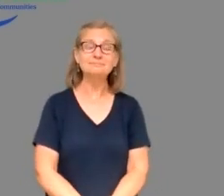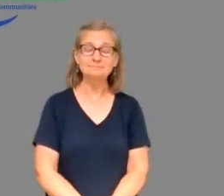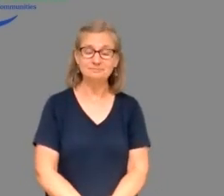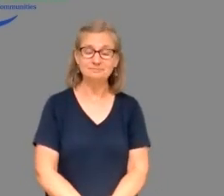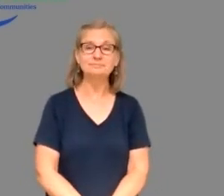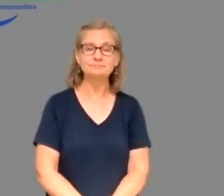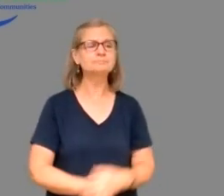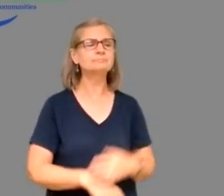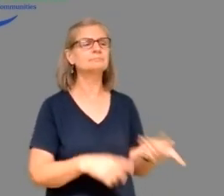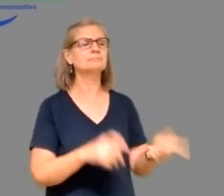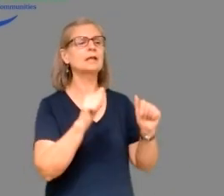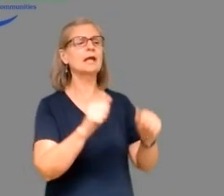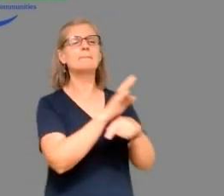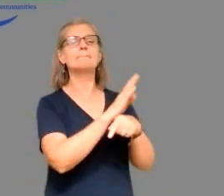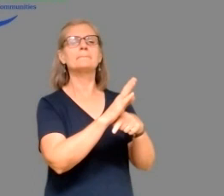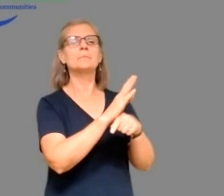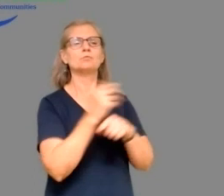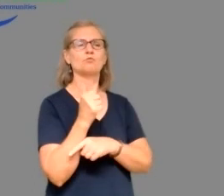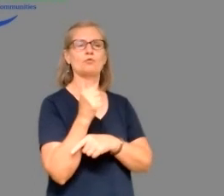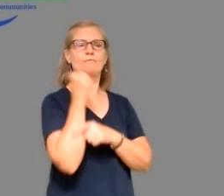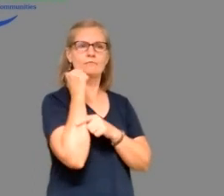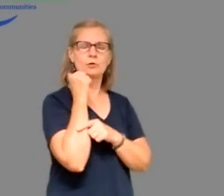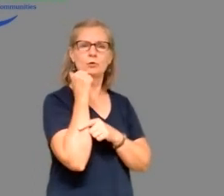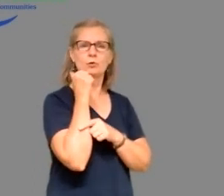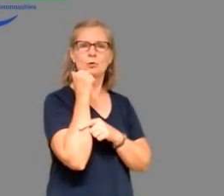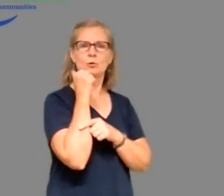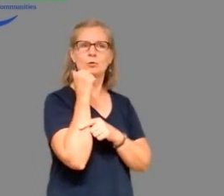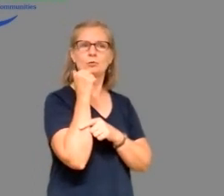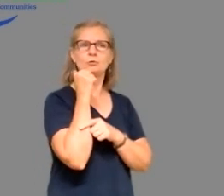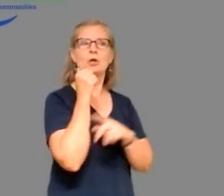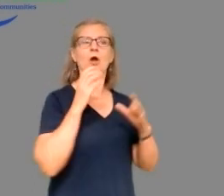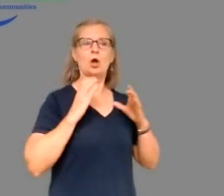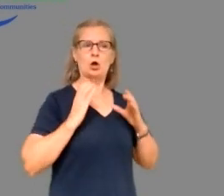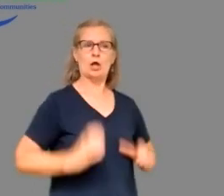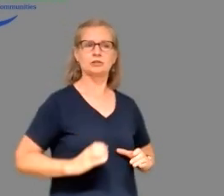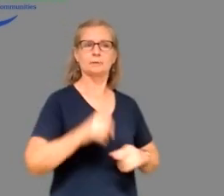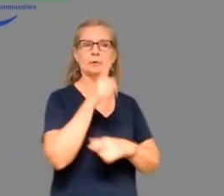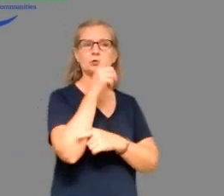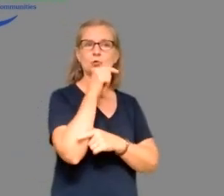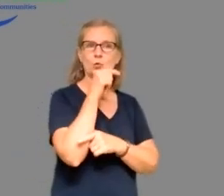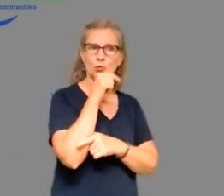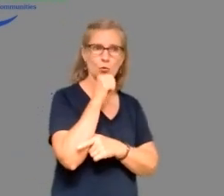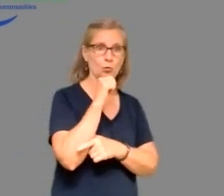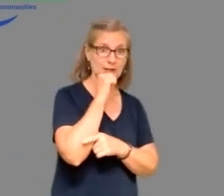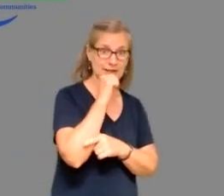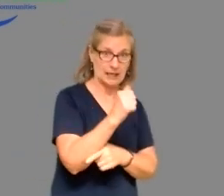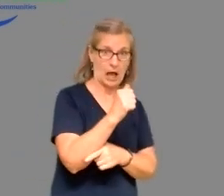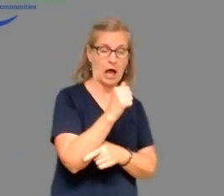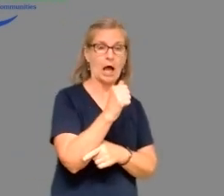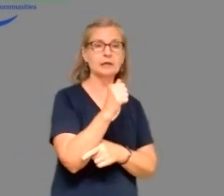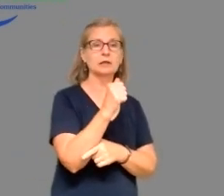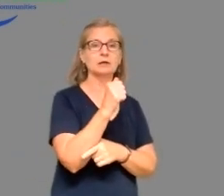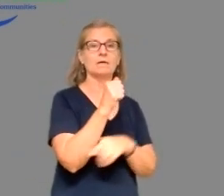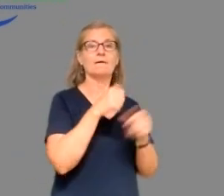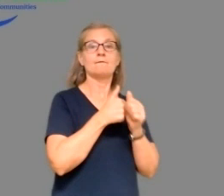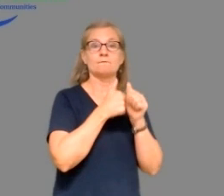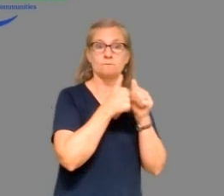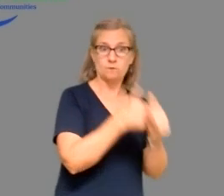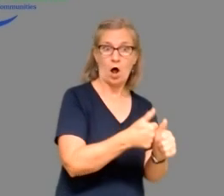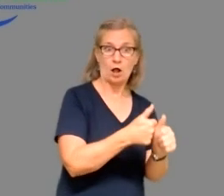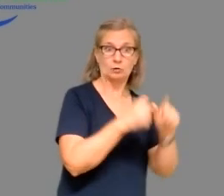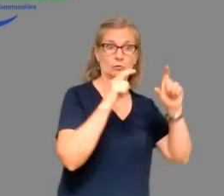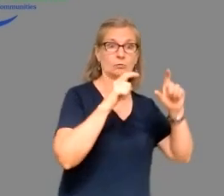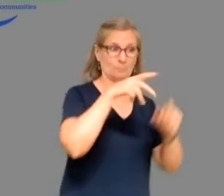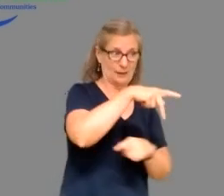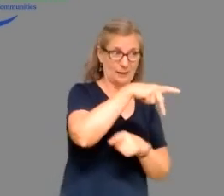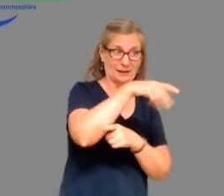Can a business refuse customers that will not comply with PPE or social distancing? Will the police get involved? I would hope that the police don't have to get